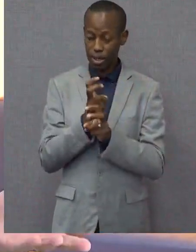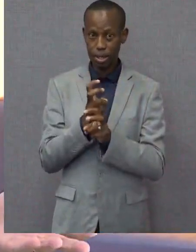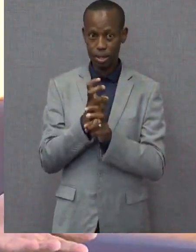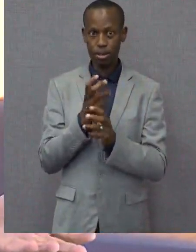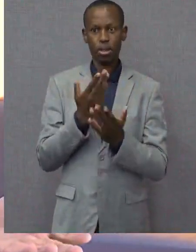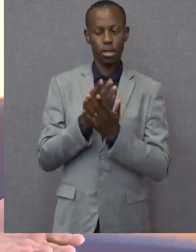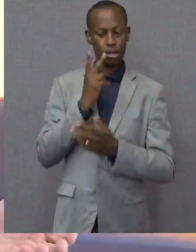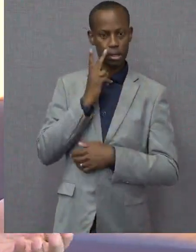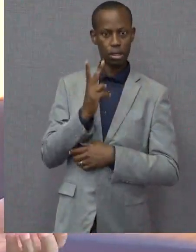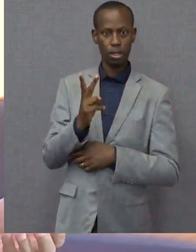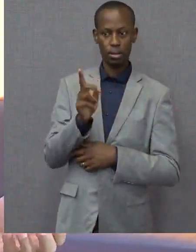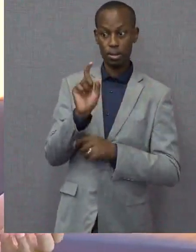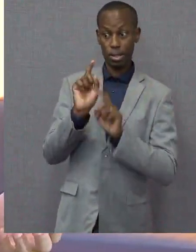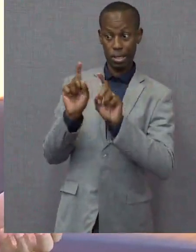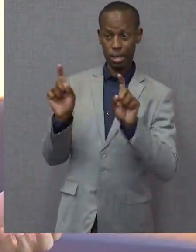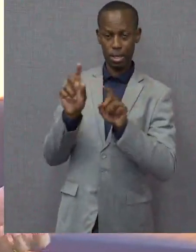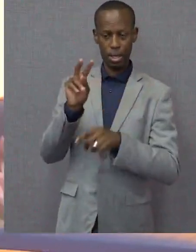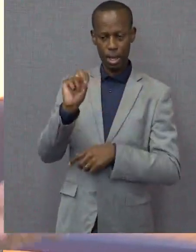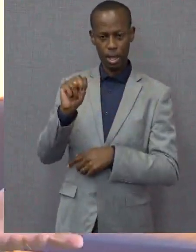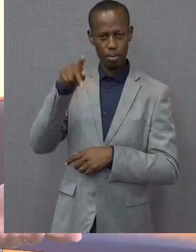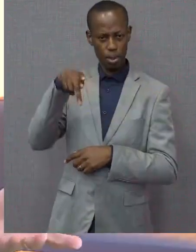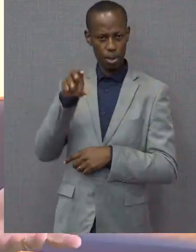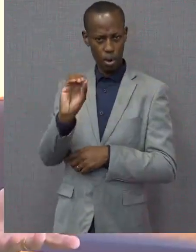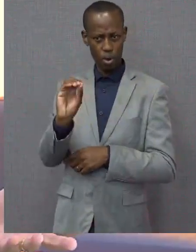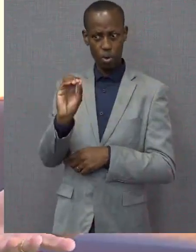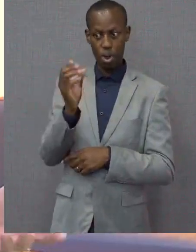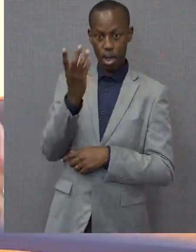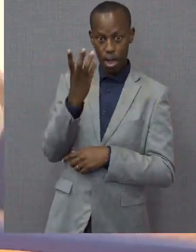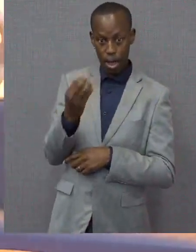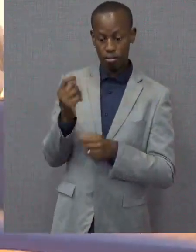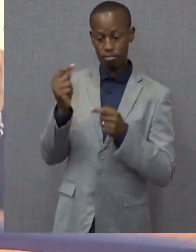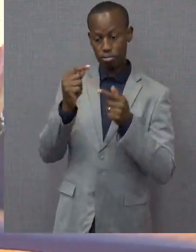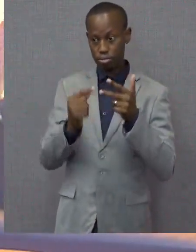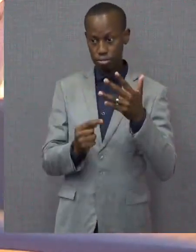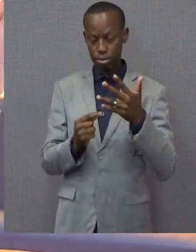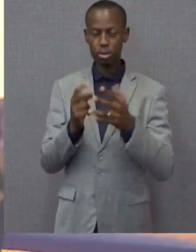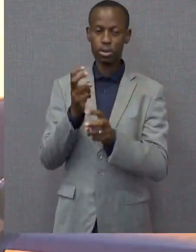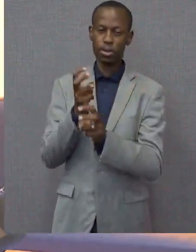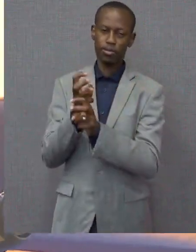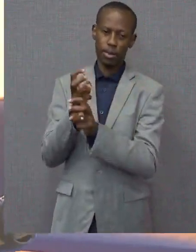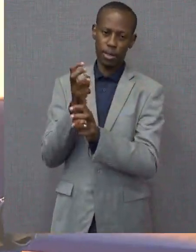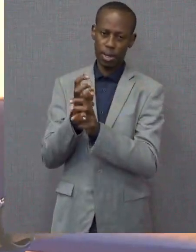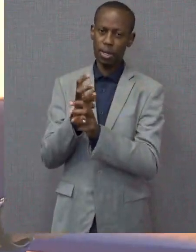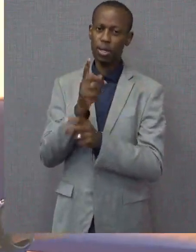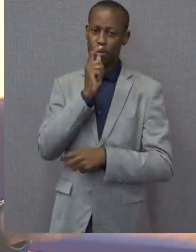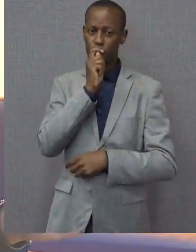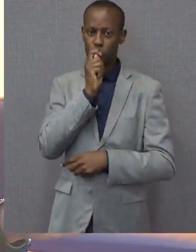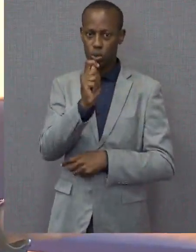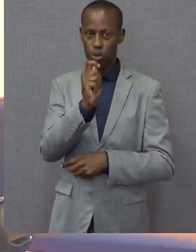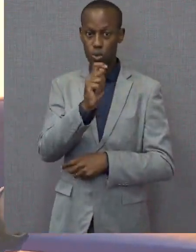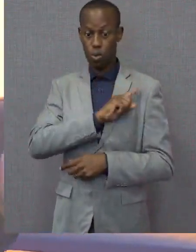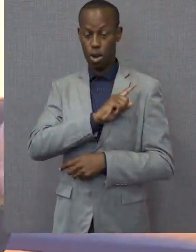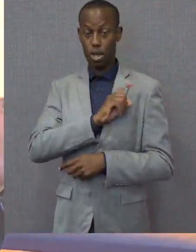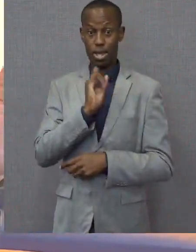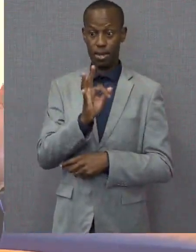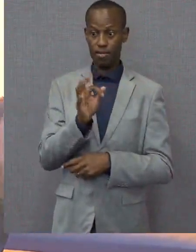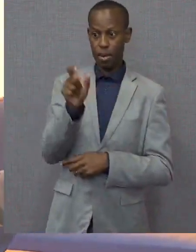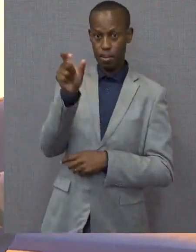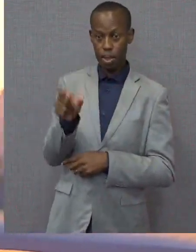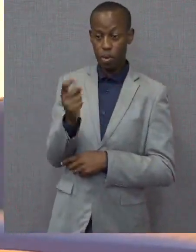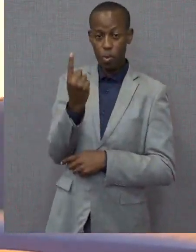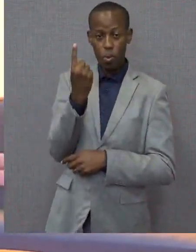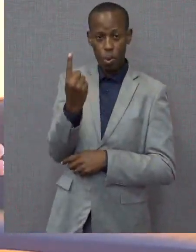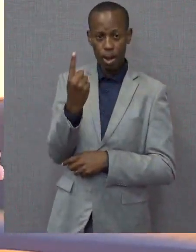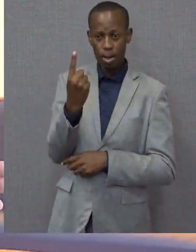for NPOs to have that. If it's a one-person show, who is going to provide